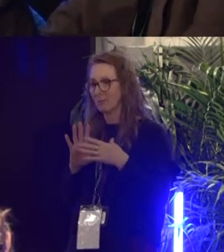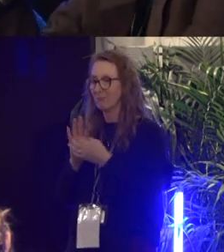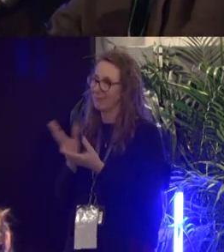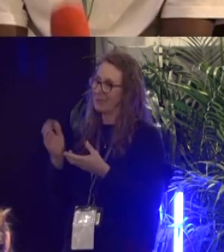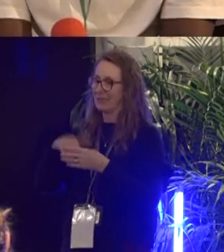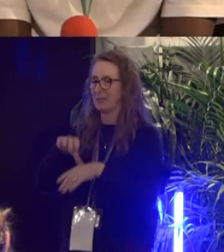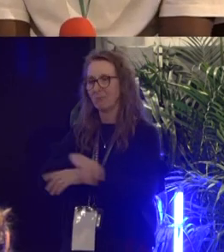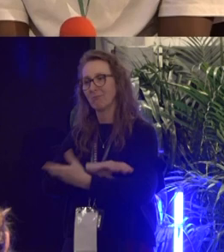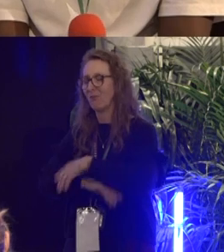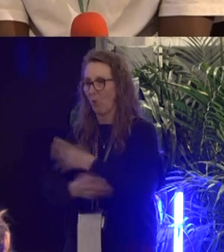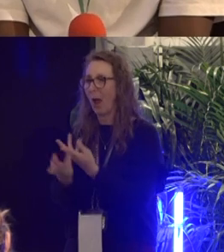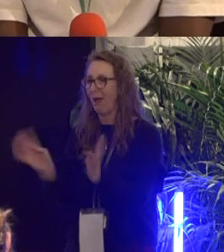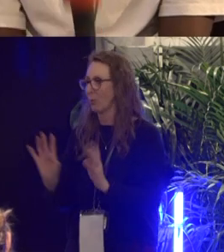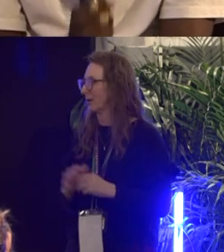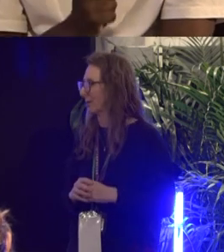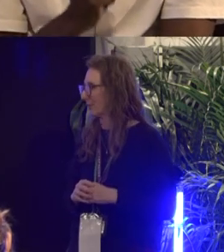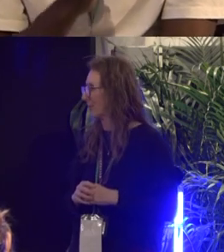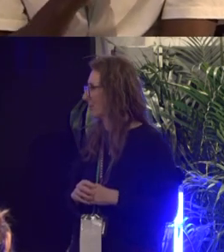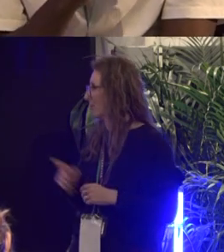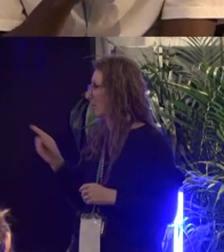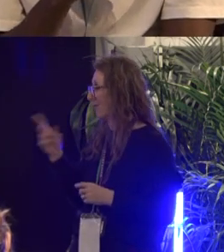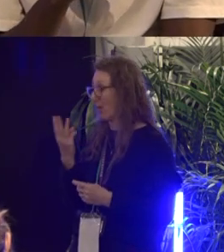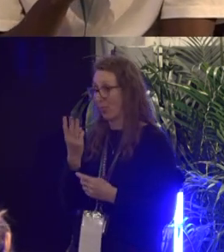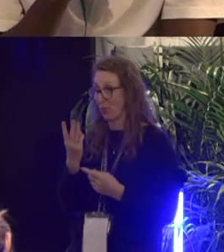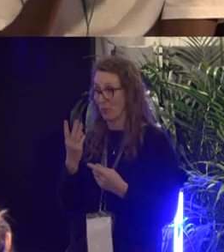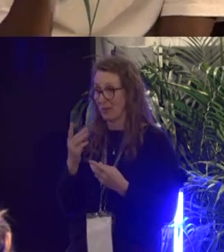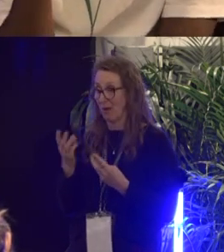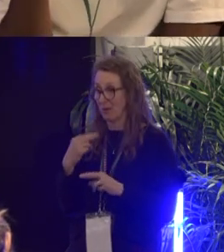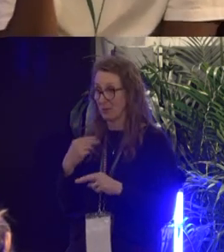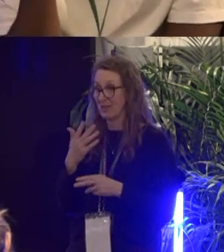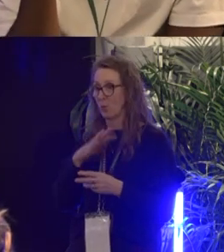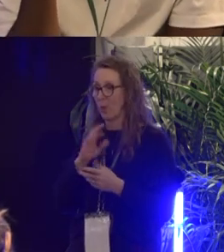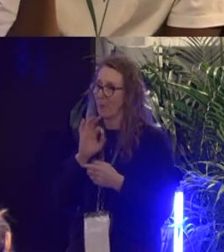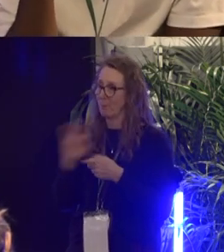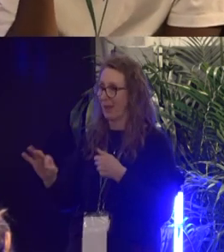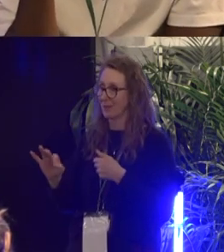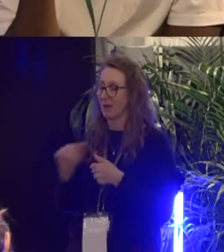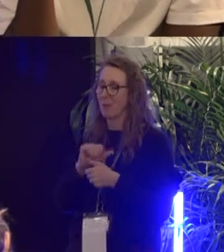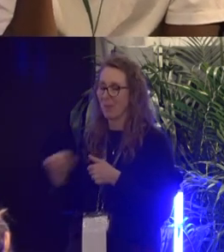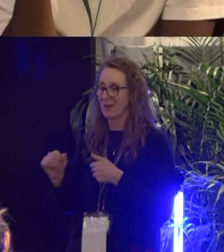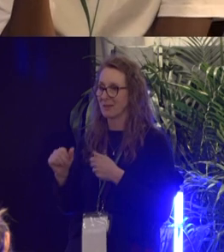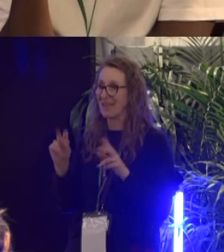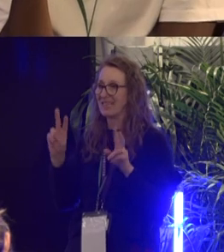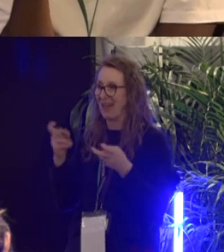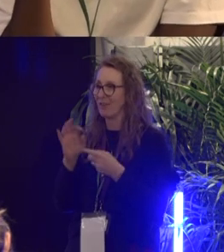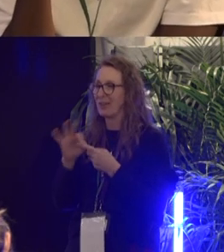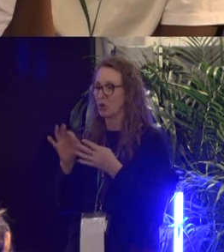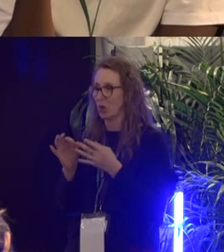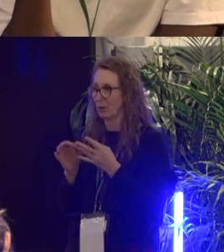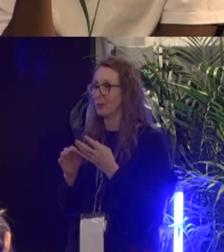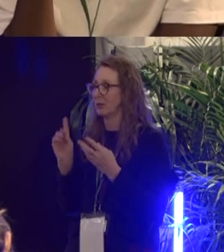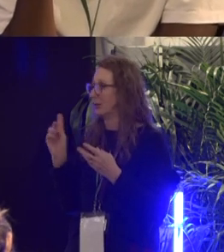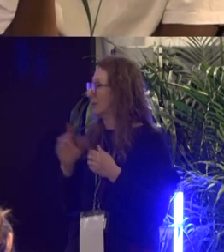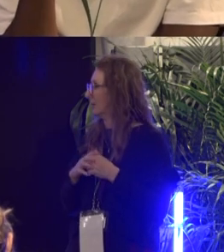We got time. I've got three answers to this. First of all, if you want the best definition of co-creation, read Cialdini's book, Persuasion. It's really